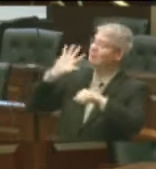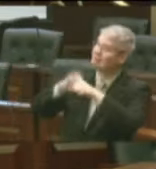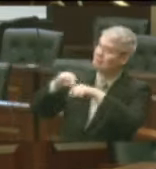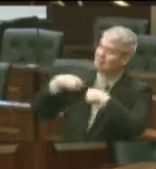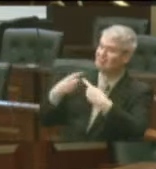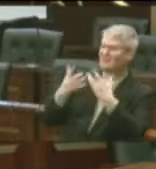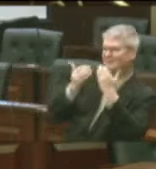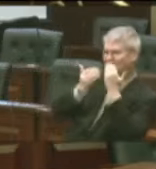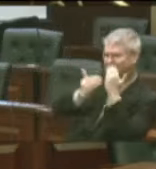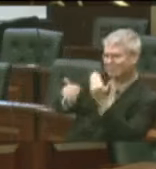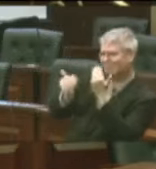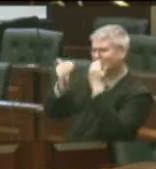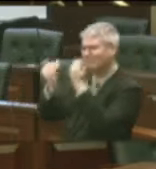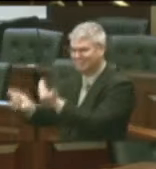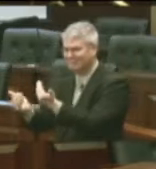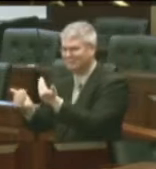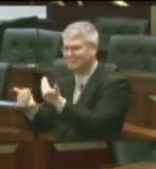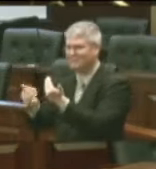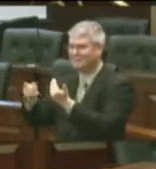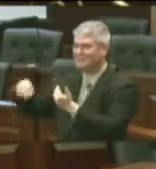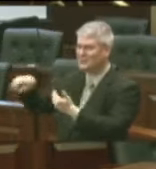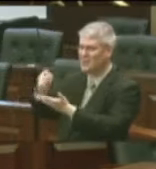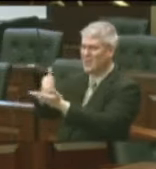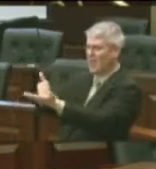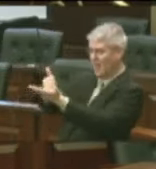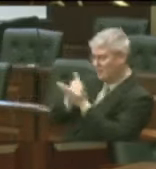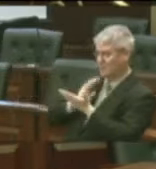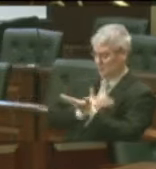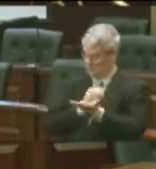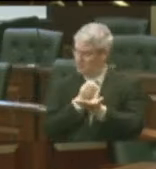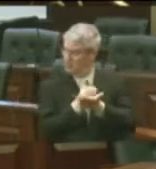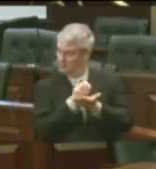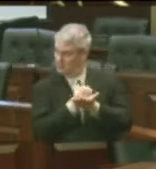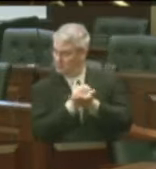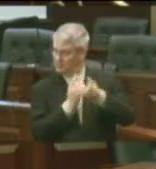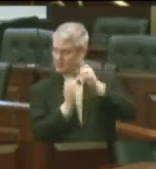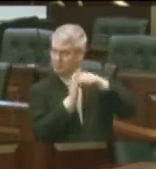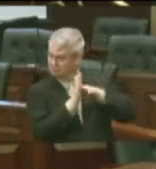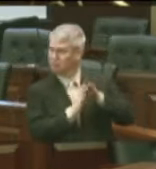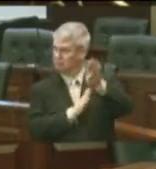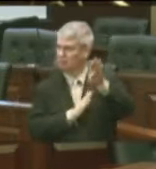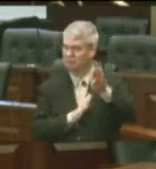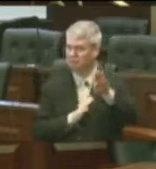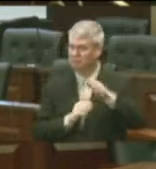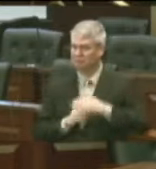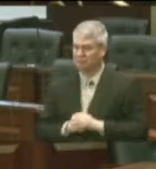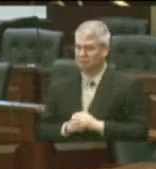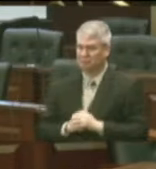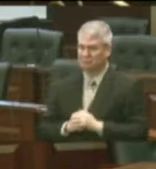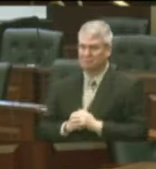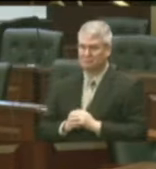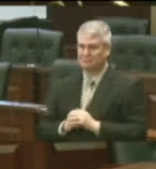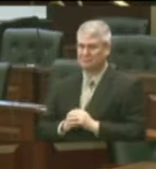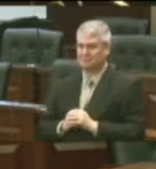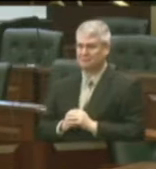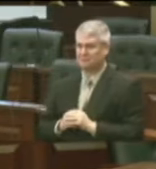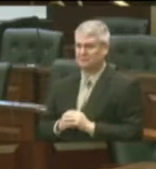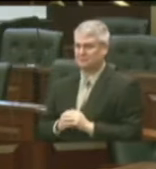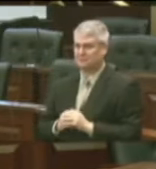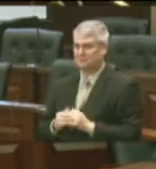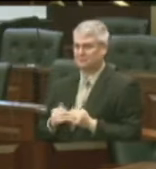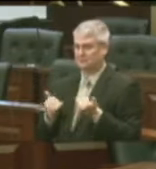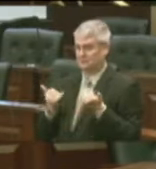rebound successfully from these very challenging times in our history. With that,